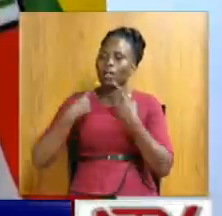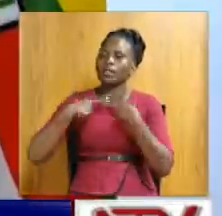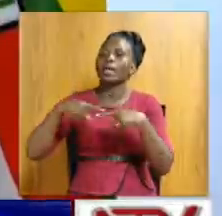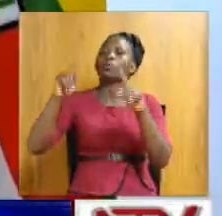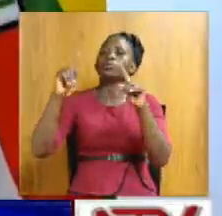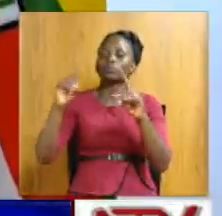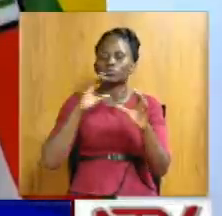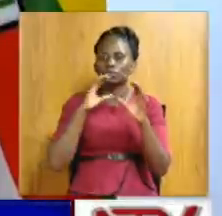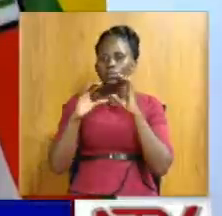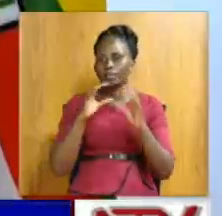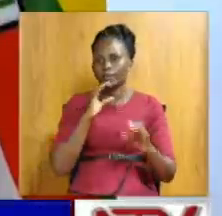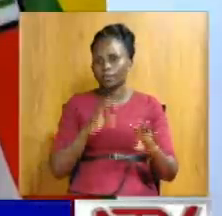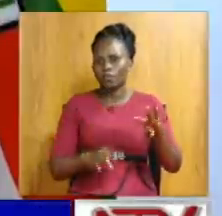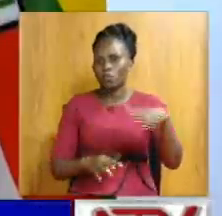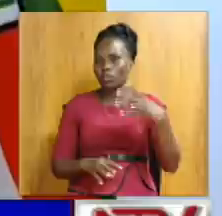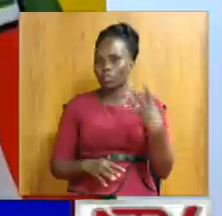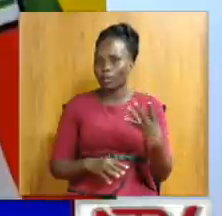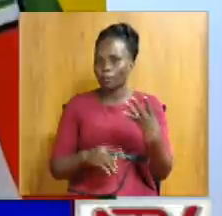Four,